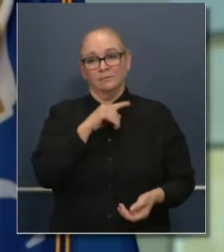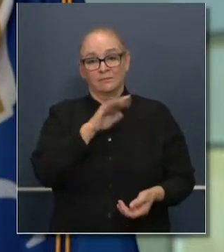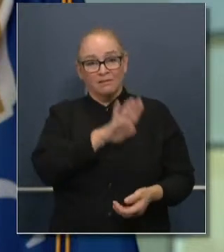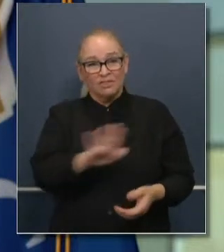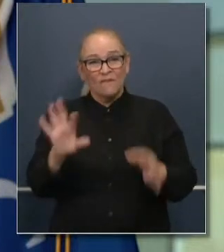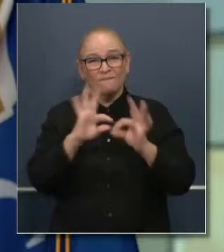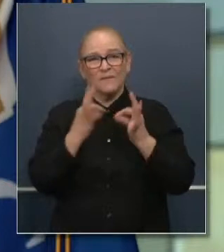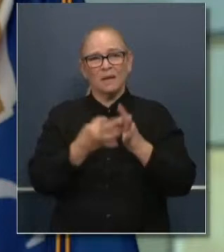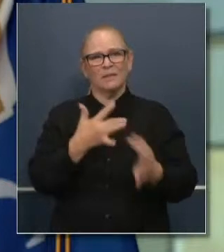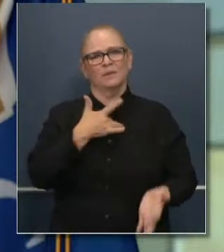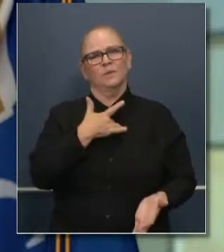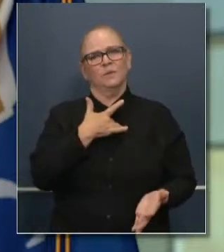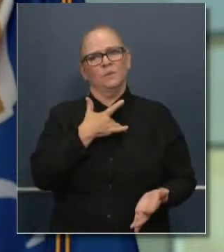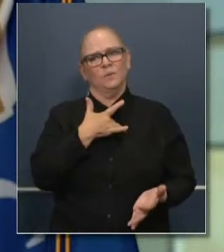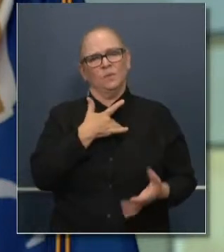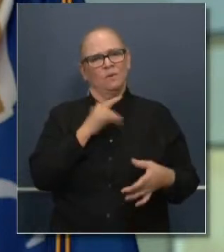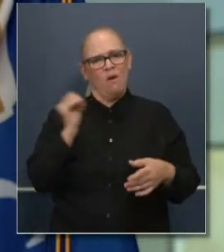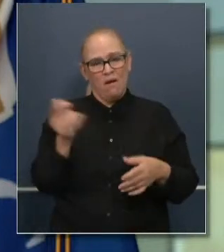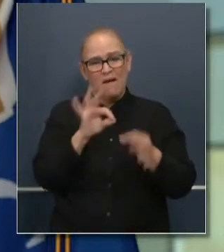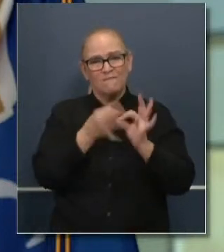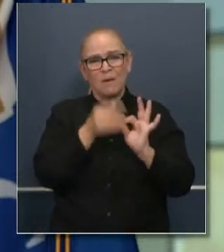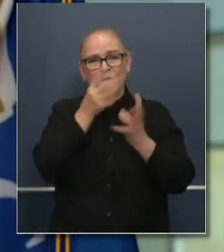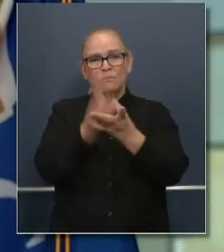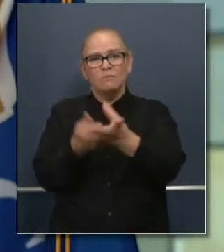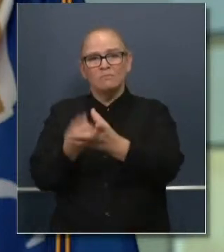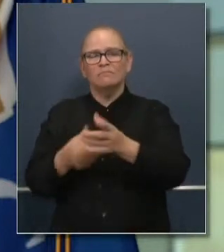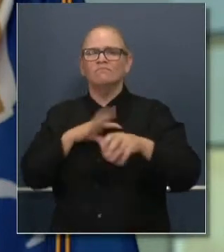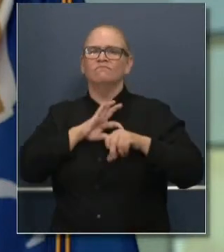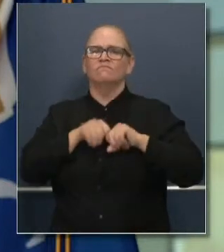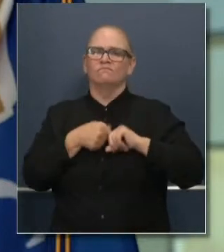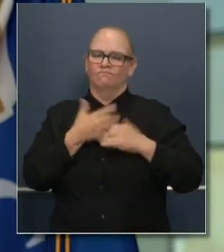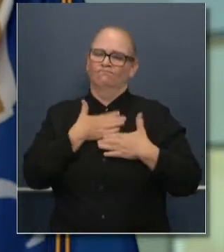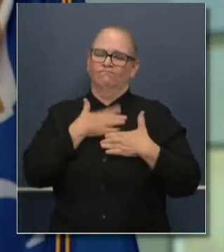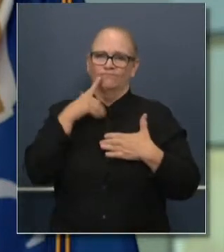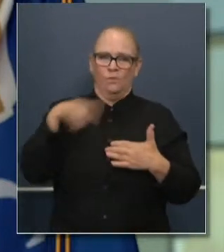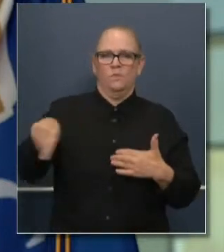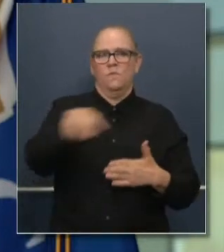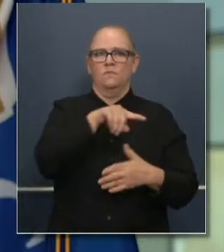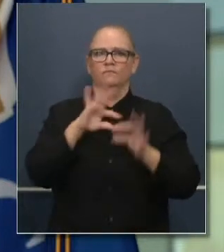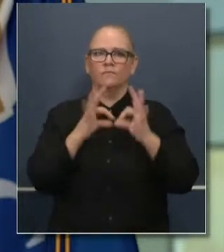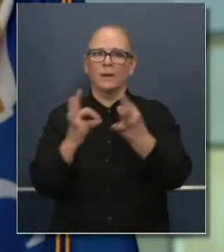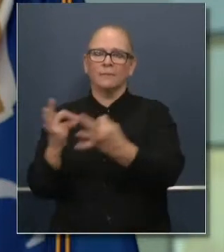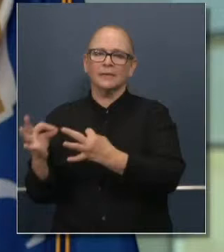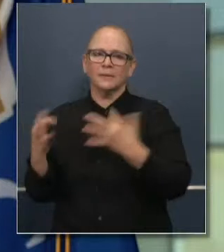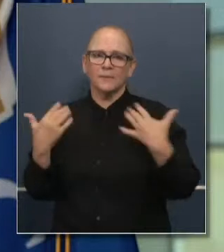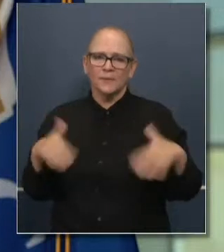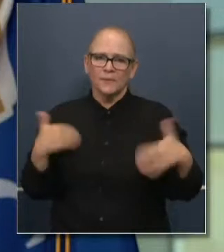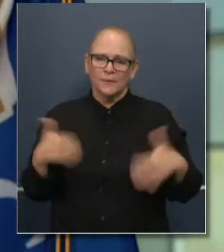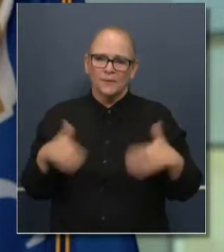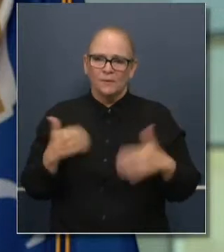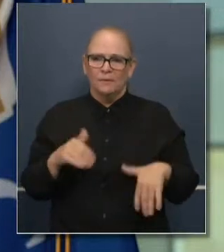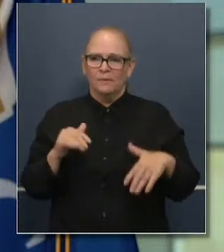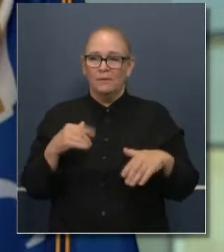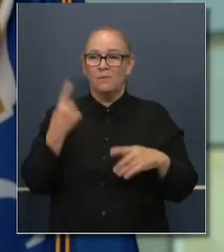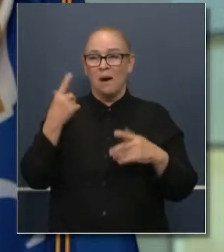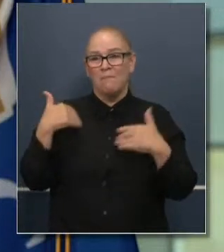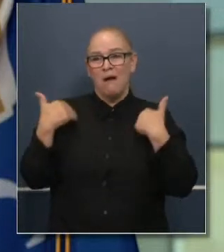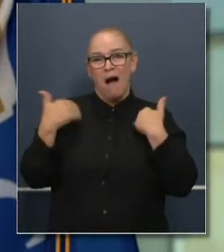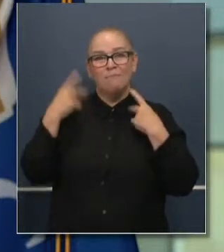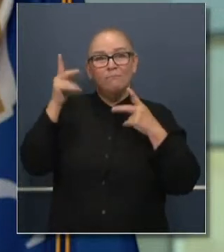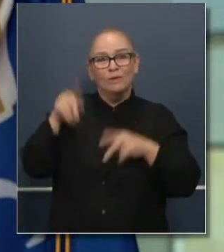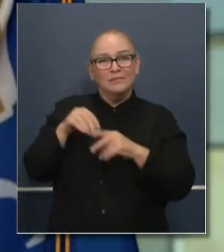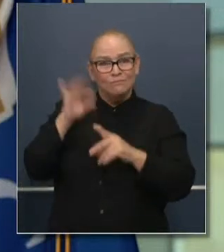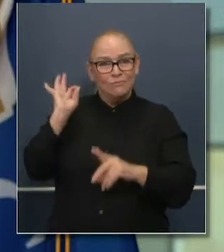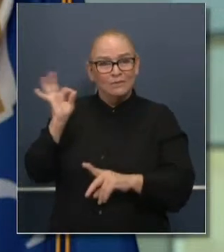lost is devastating, and our heart goes out, including a young person in Fresno that lost their lives,